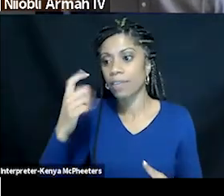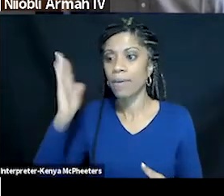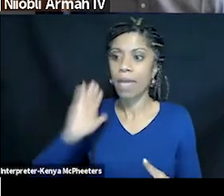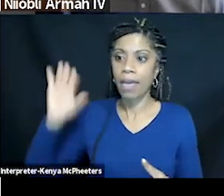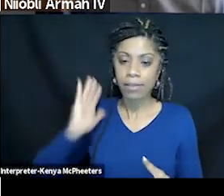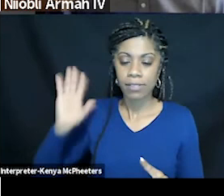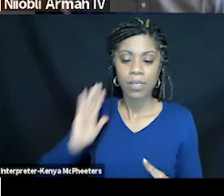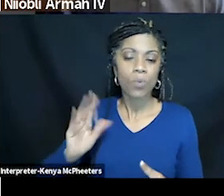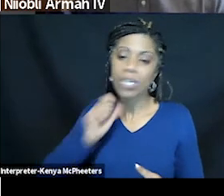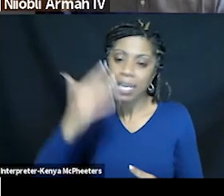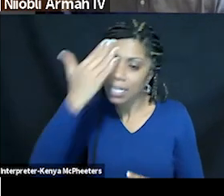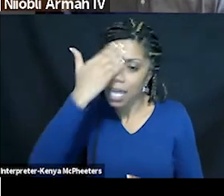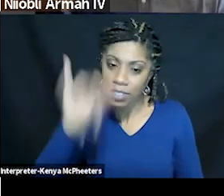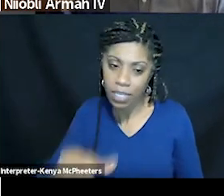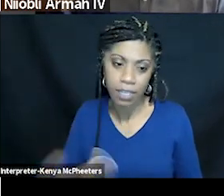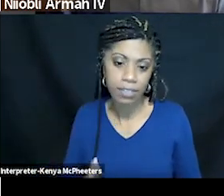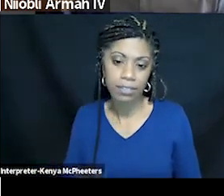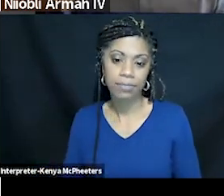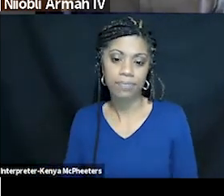next slide.